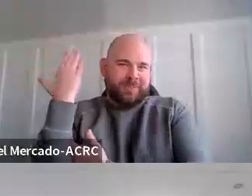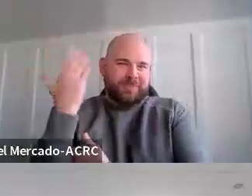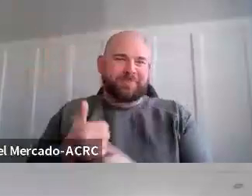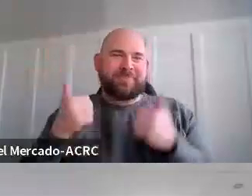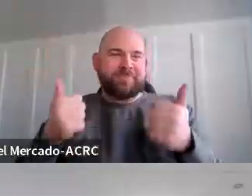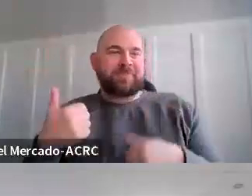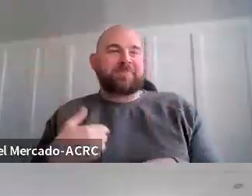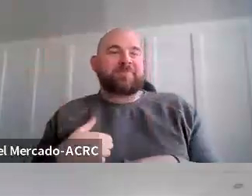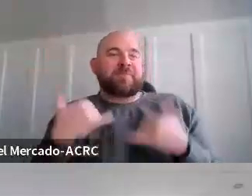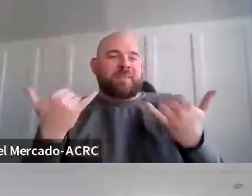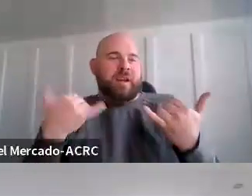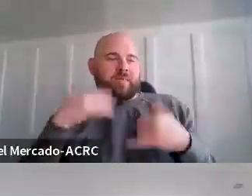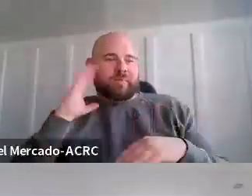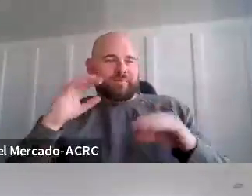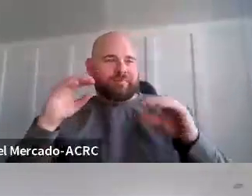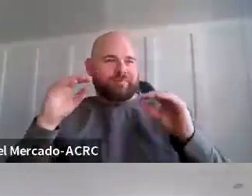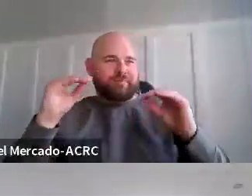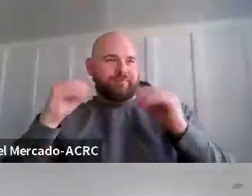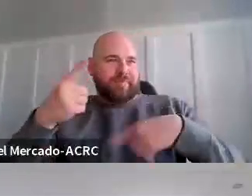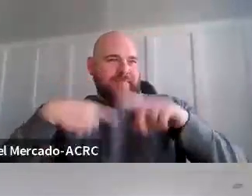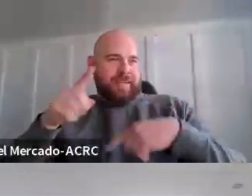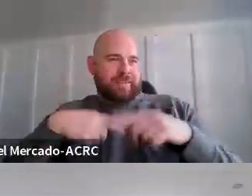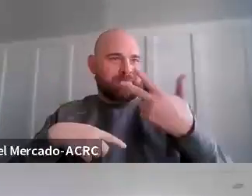Hello, good morning.